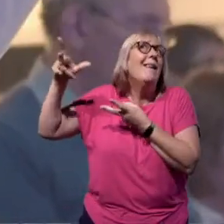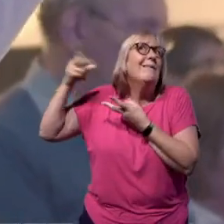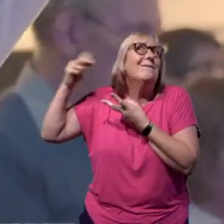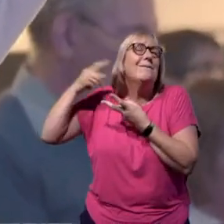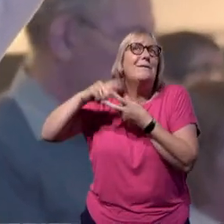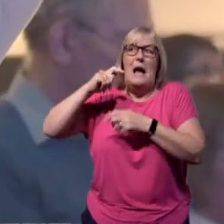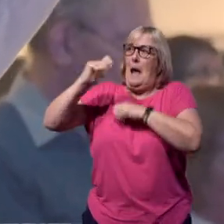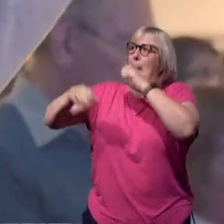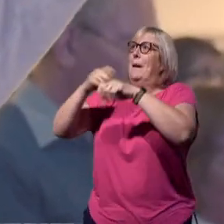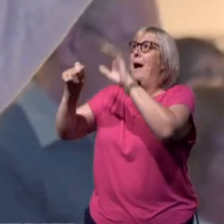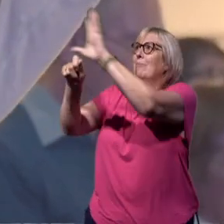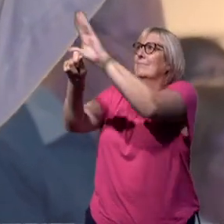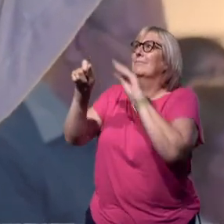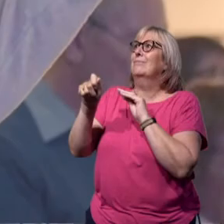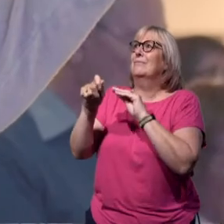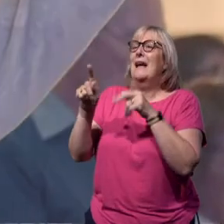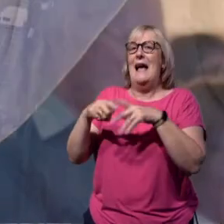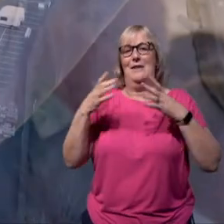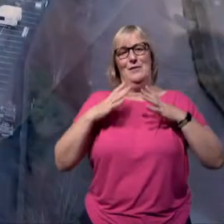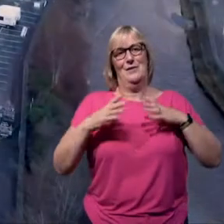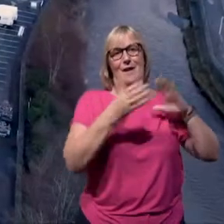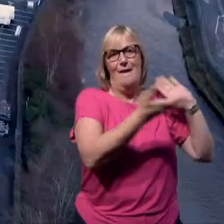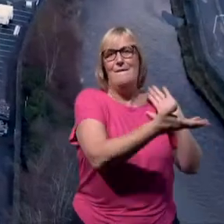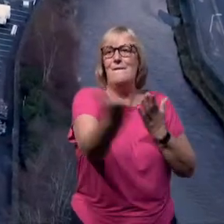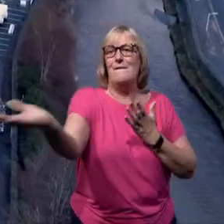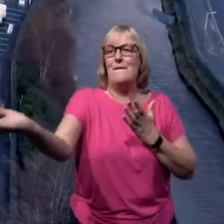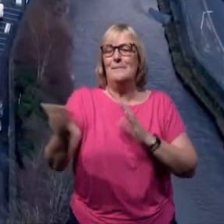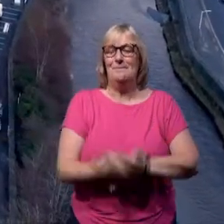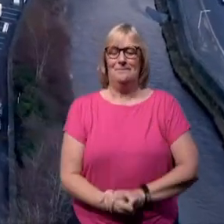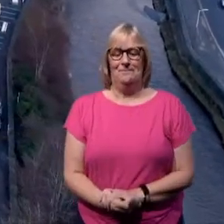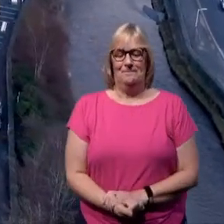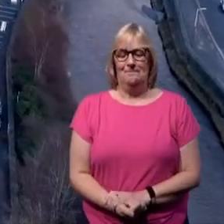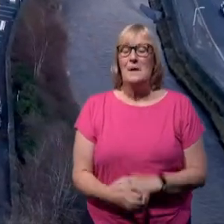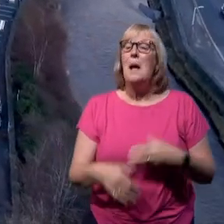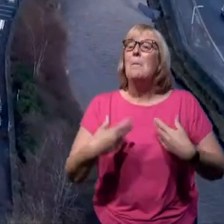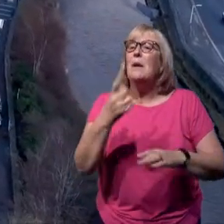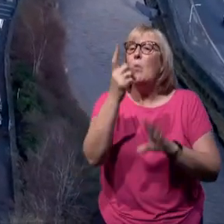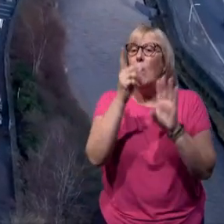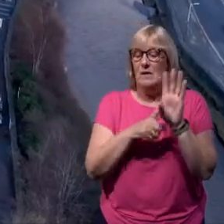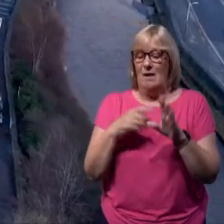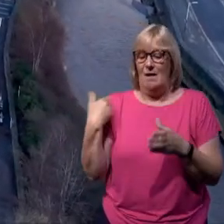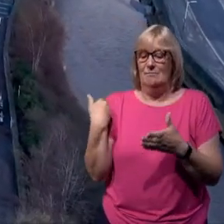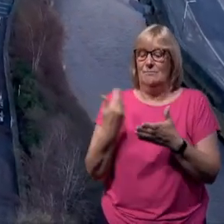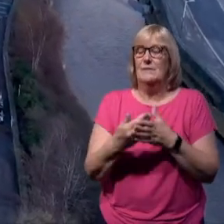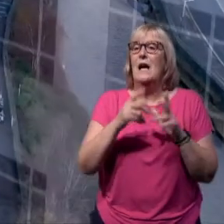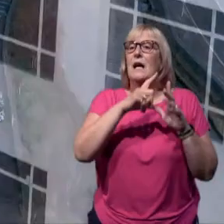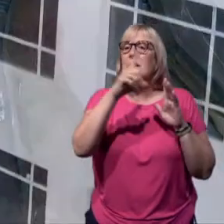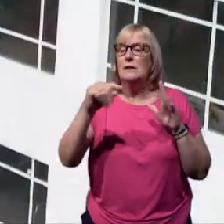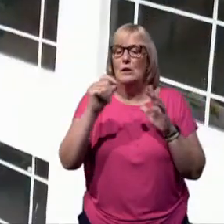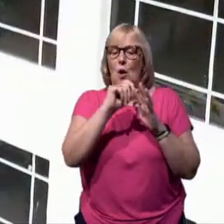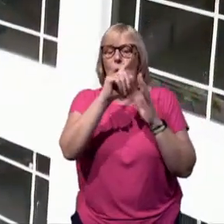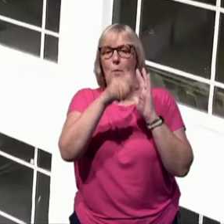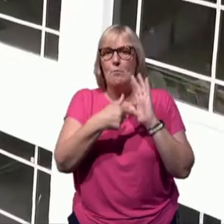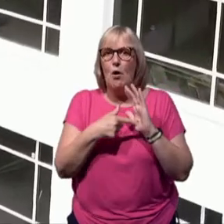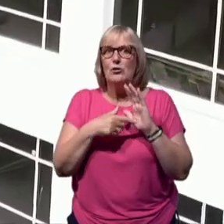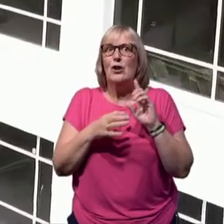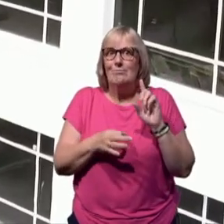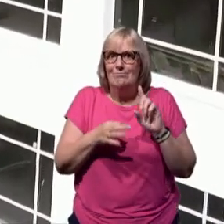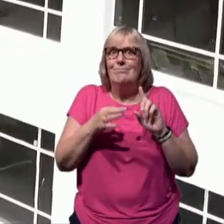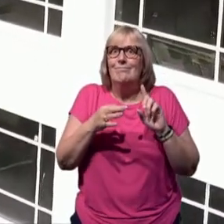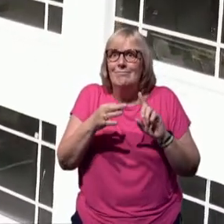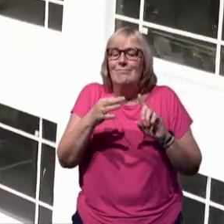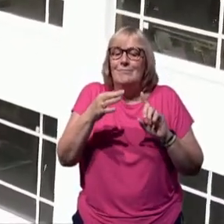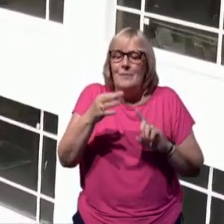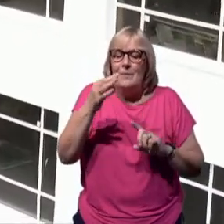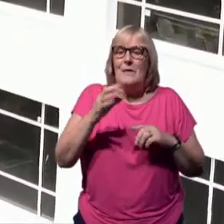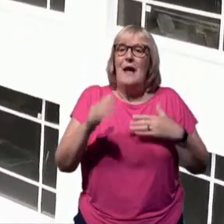son, and to serve God's mission. Over the last year, the Derwent Project has made great progress.